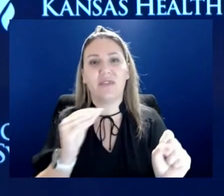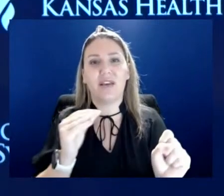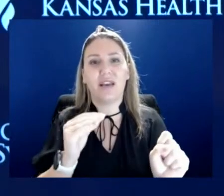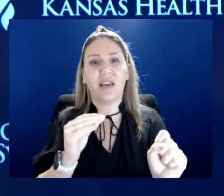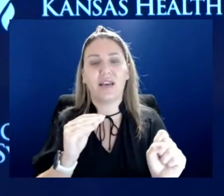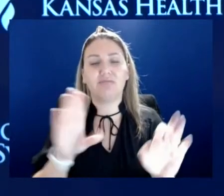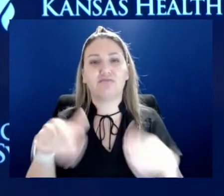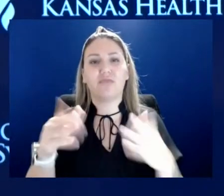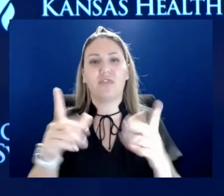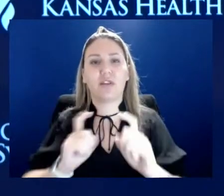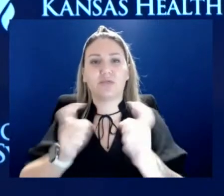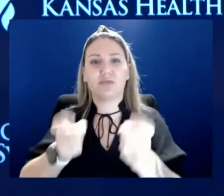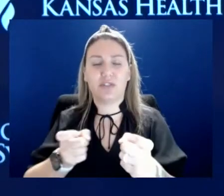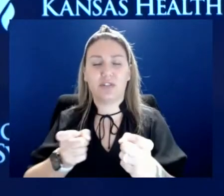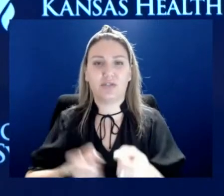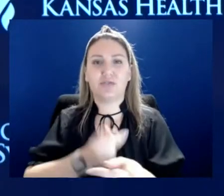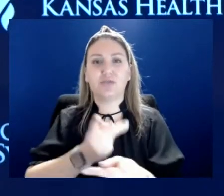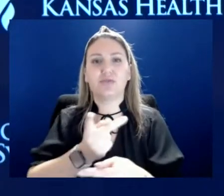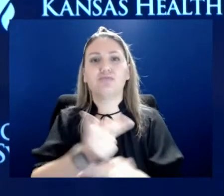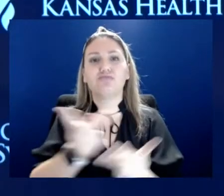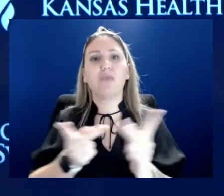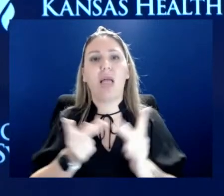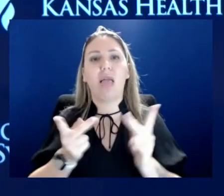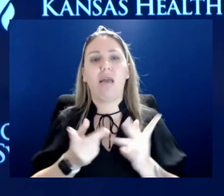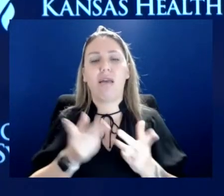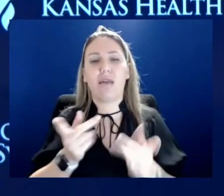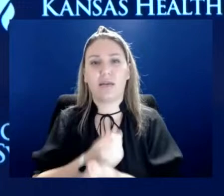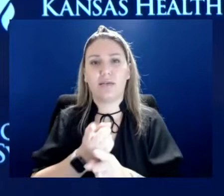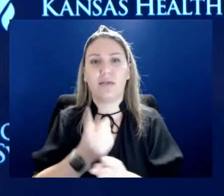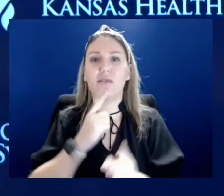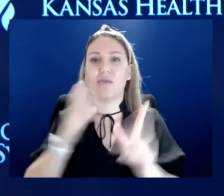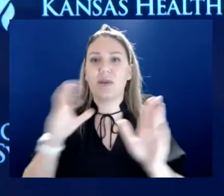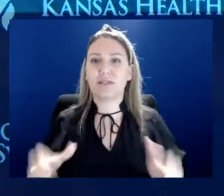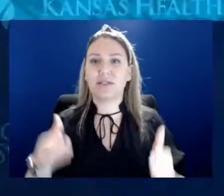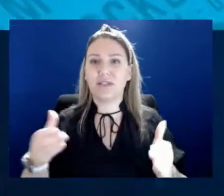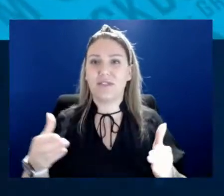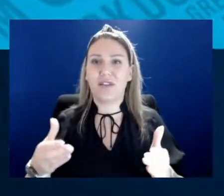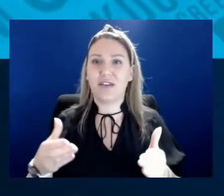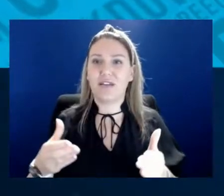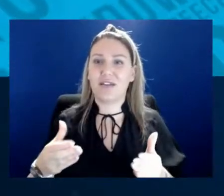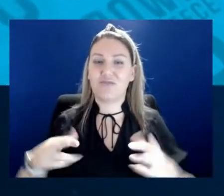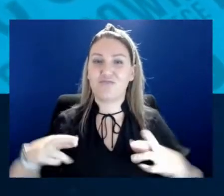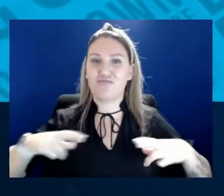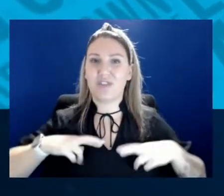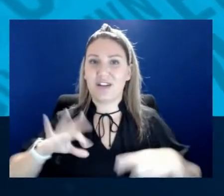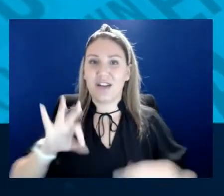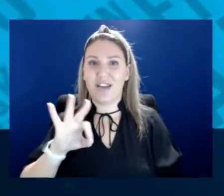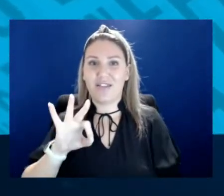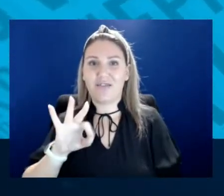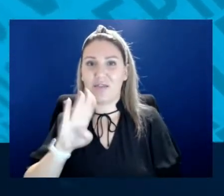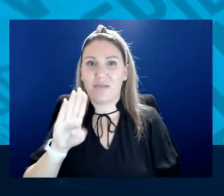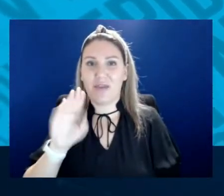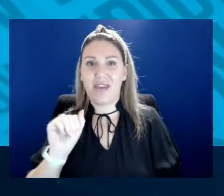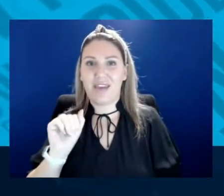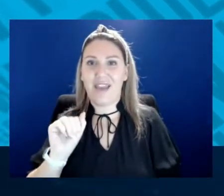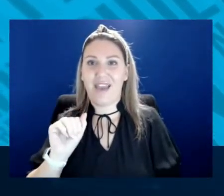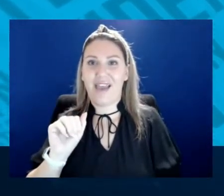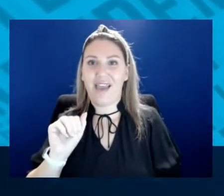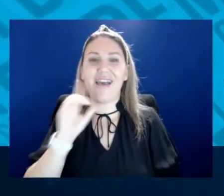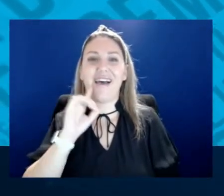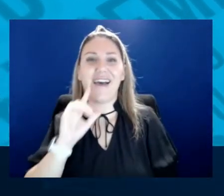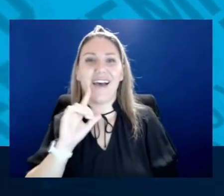right place. And so with that, I'm going to invite a retired FBI agent back to our show,